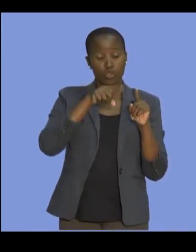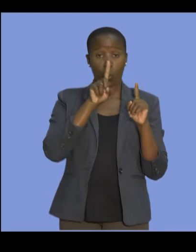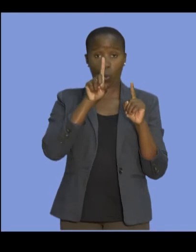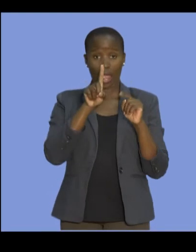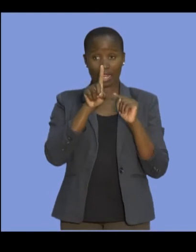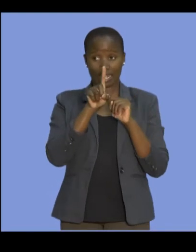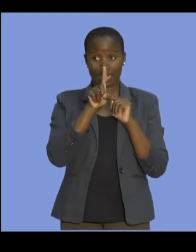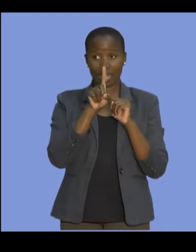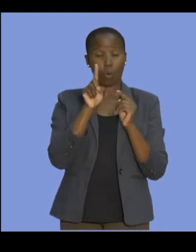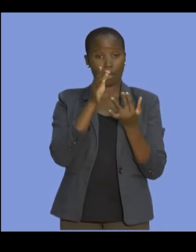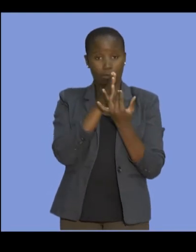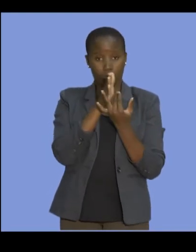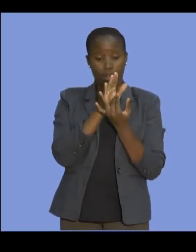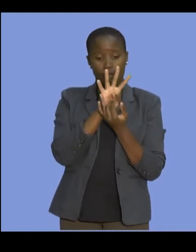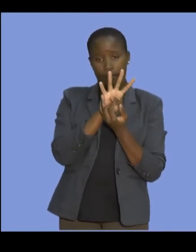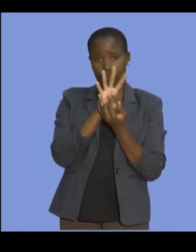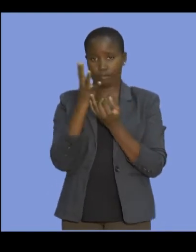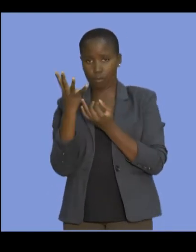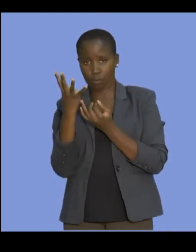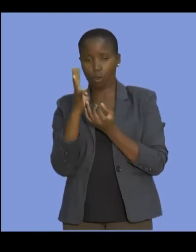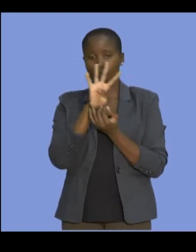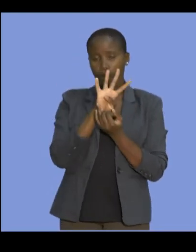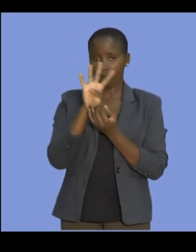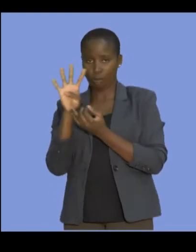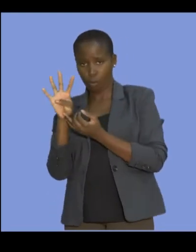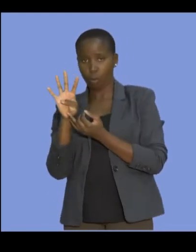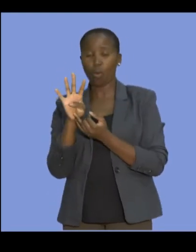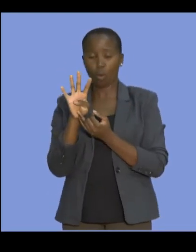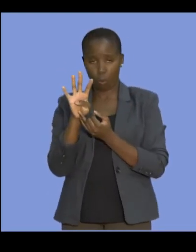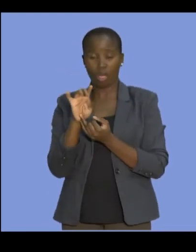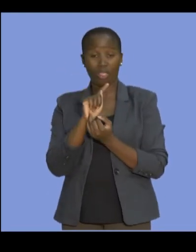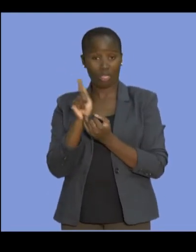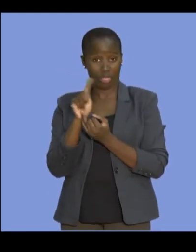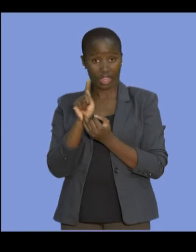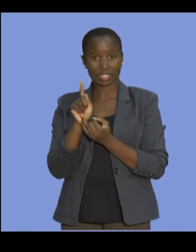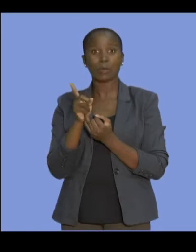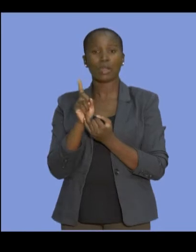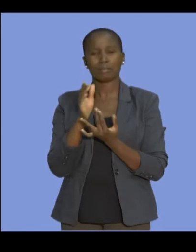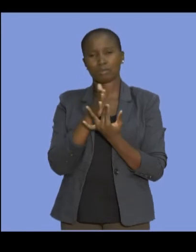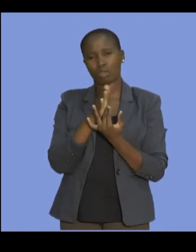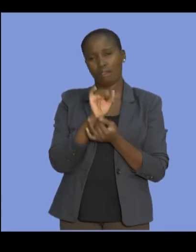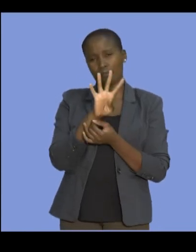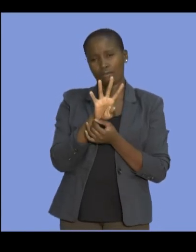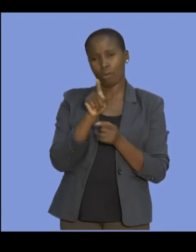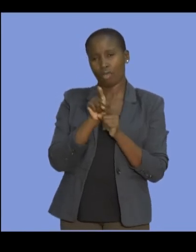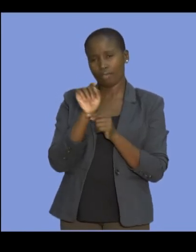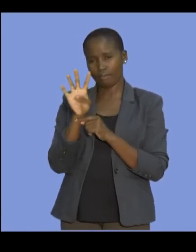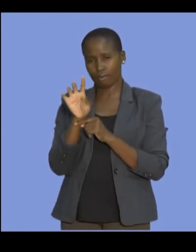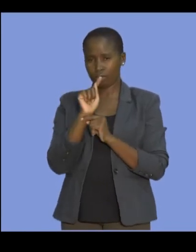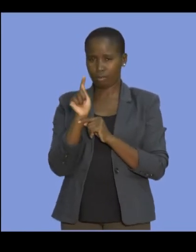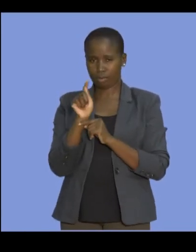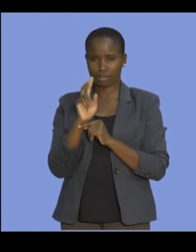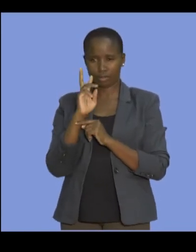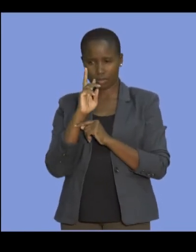between 4 and 4, which is between 4 and 4. Let's see that. So it